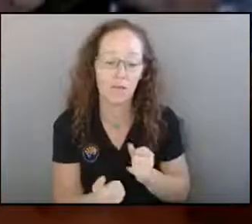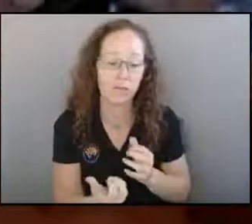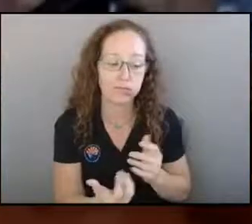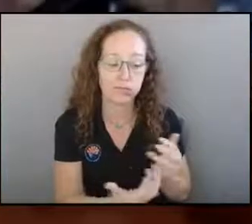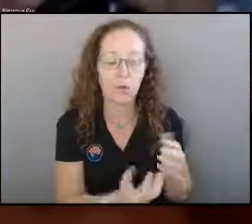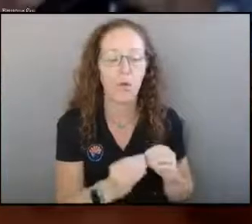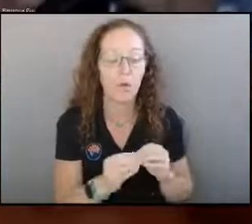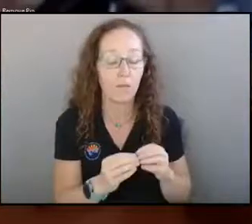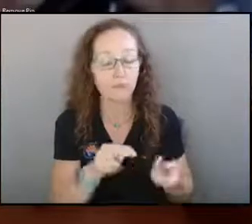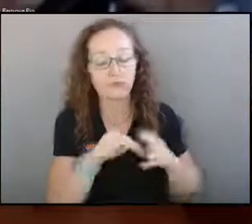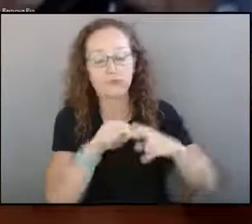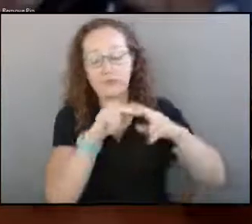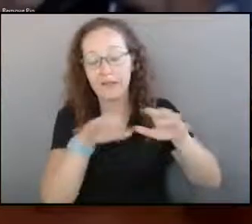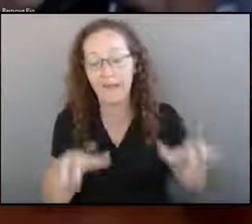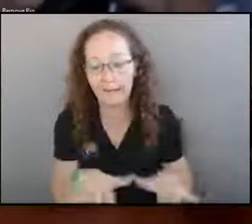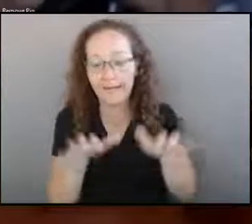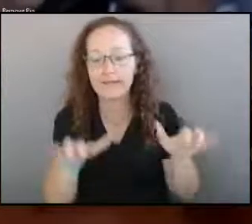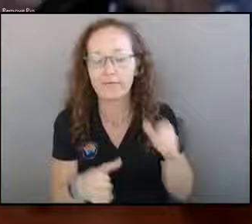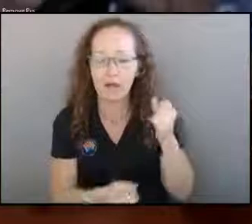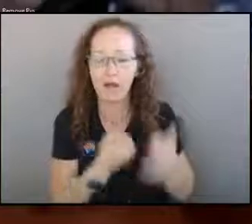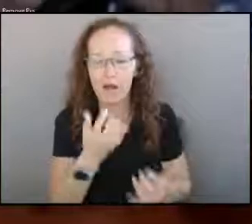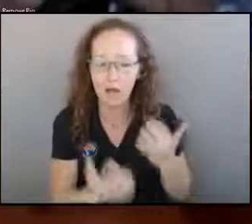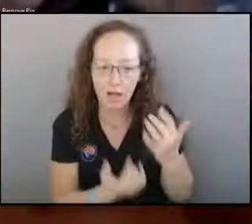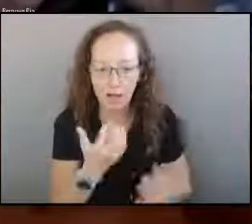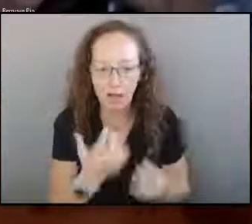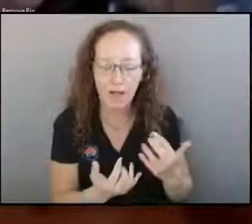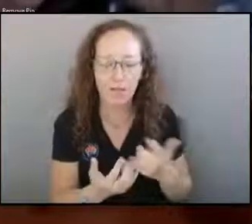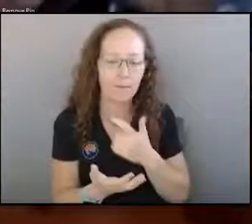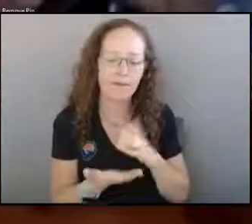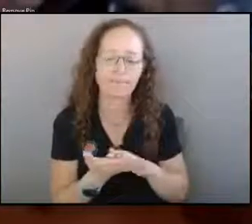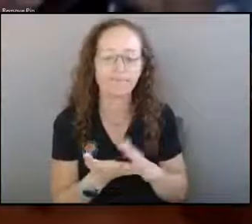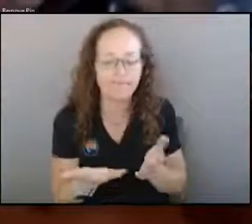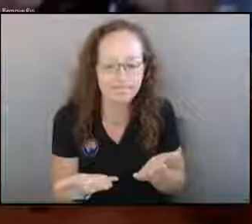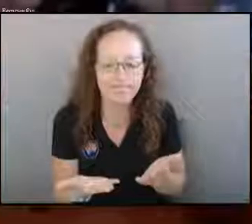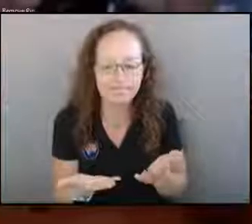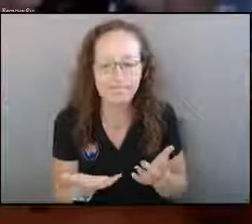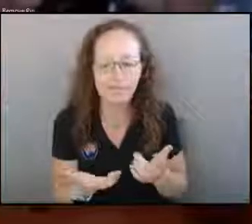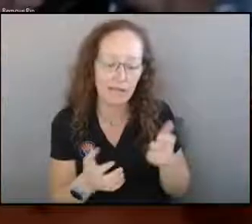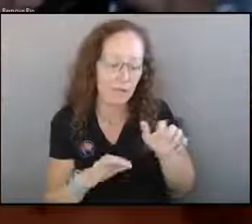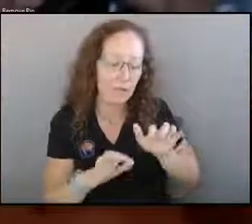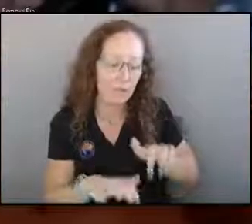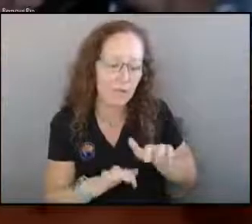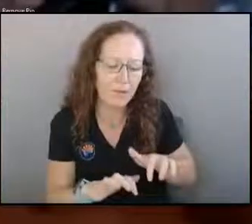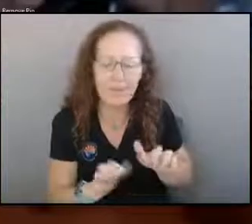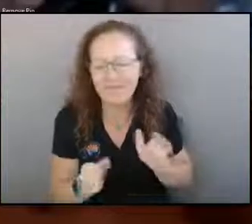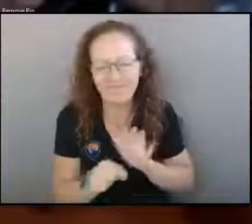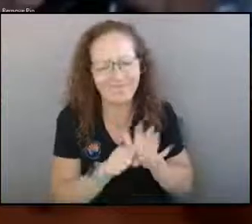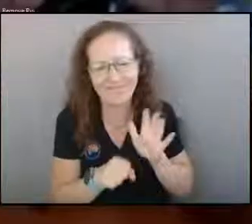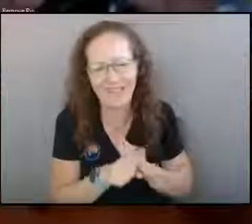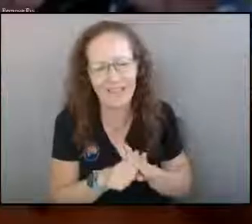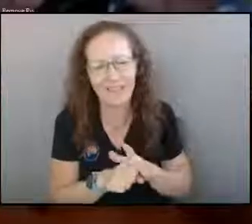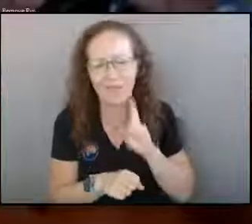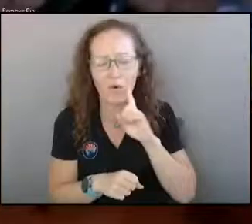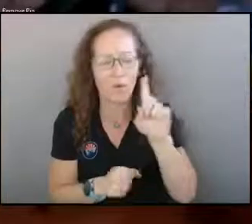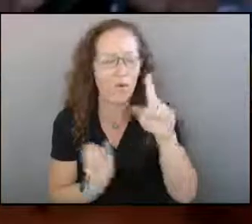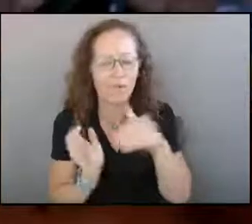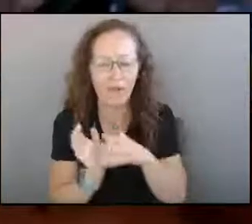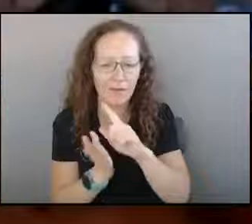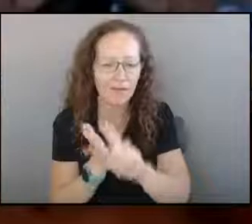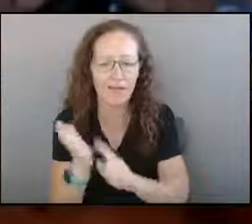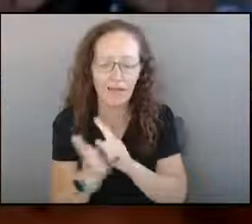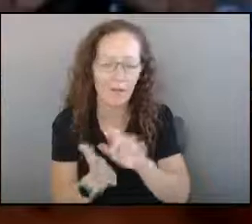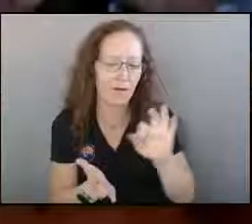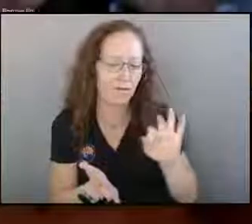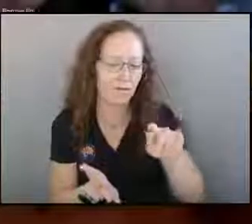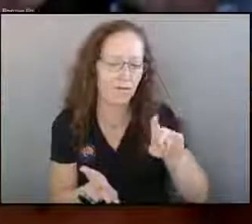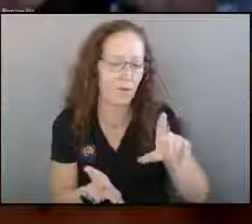fire behavior as those fine dead fuels dry. That little bit of rain did nothing for those 1,000-hour fuels. Those are still extremely dry. It would take